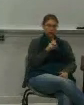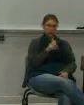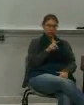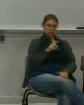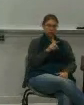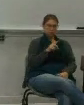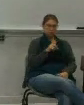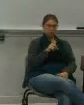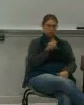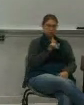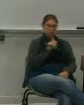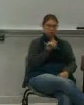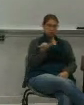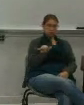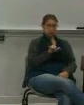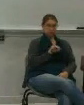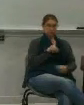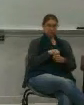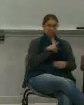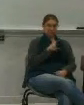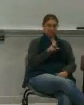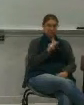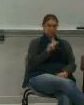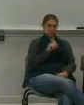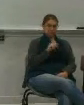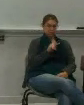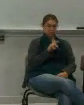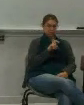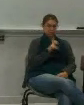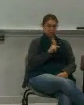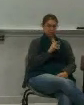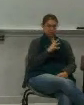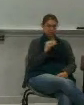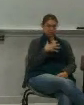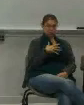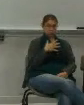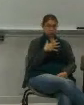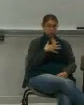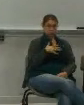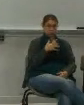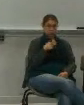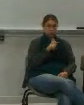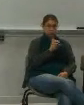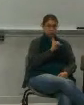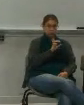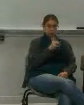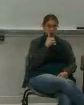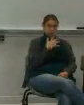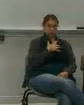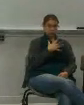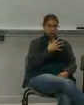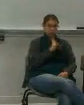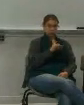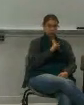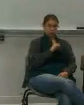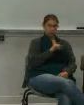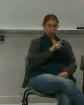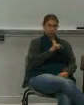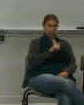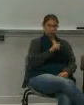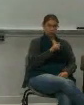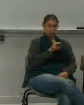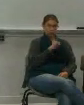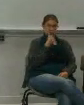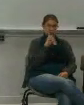As they are in denitrification and respiration, as oxygen does for respiration and nitrate does for